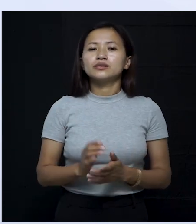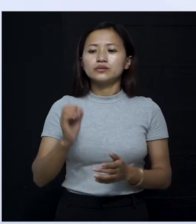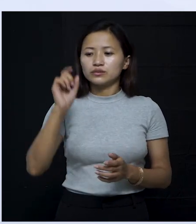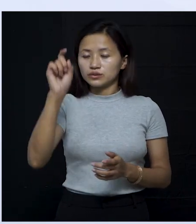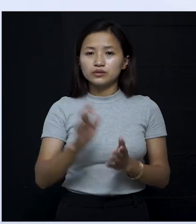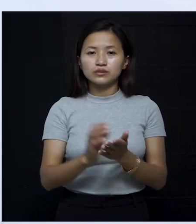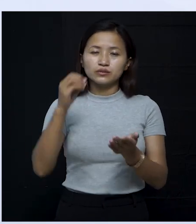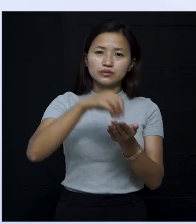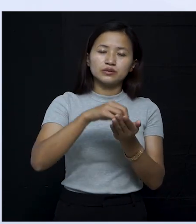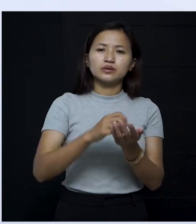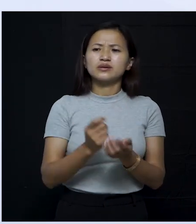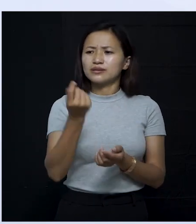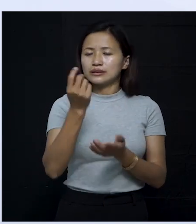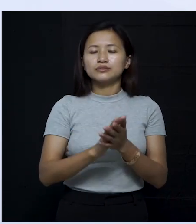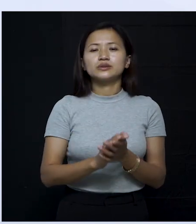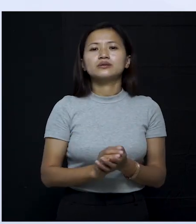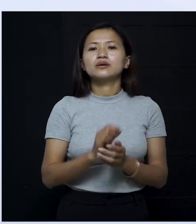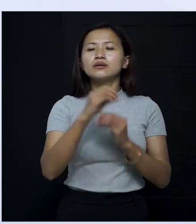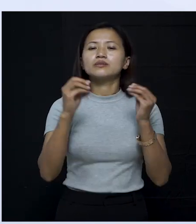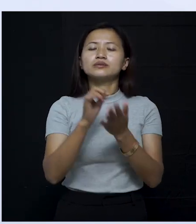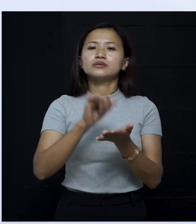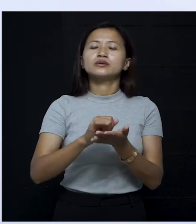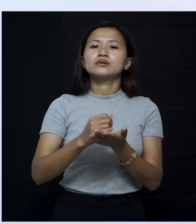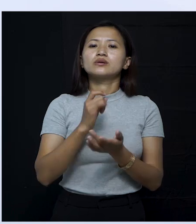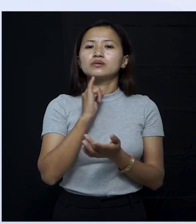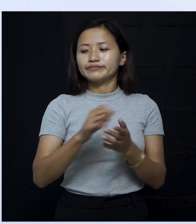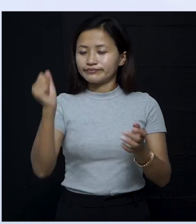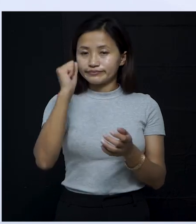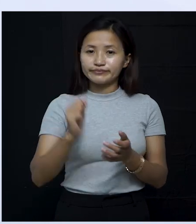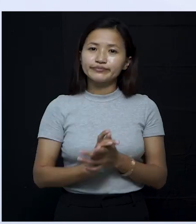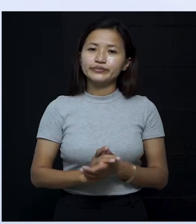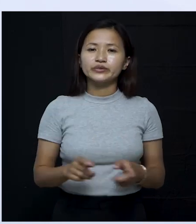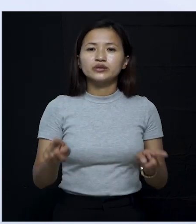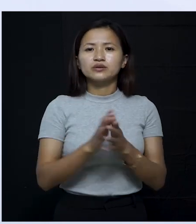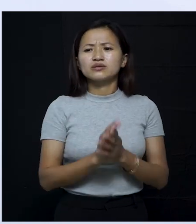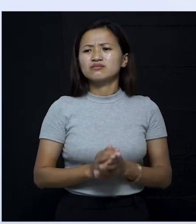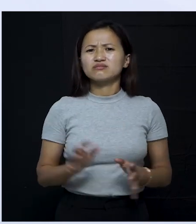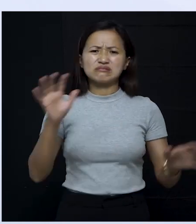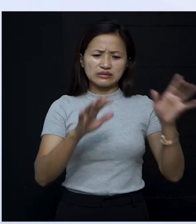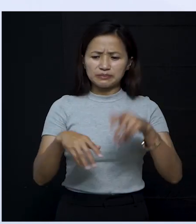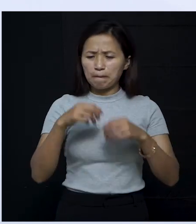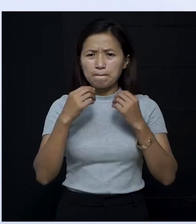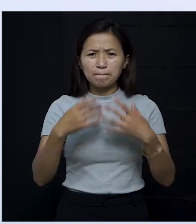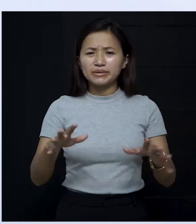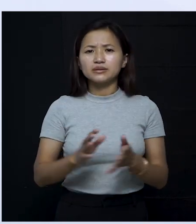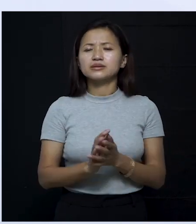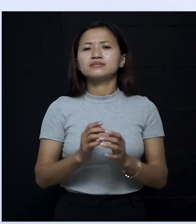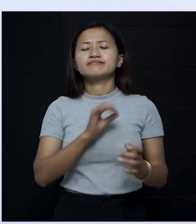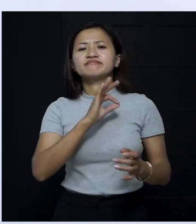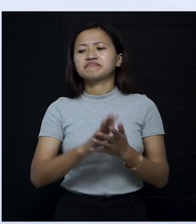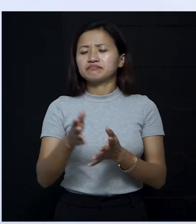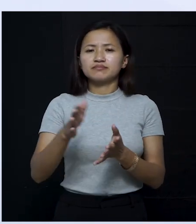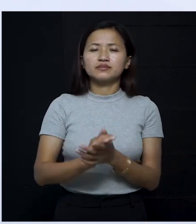write or mention a little bit about that also in the fact, not just randomly writing about it, okay? But you need